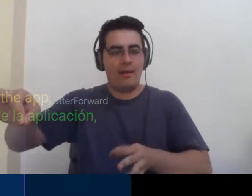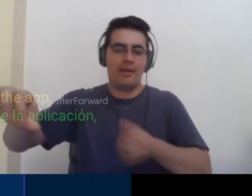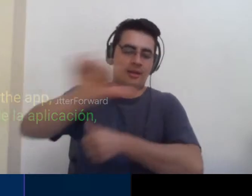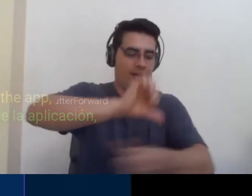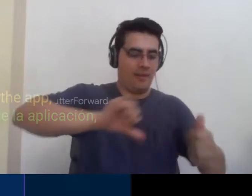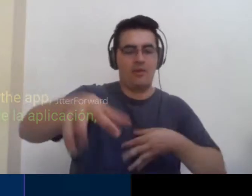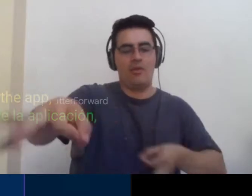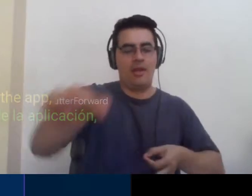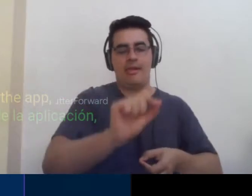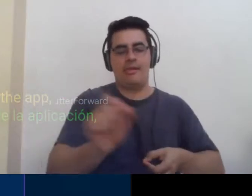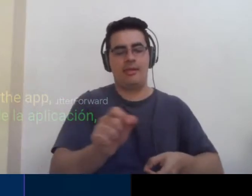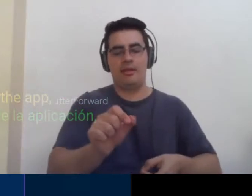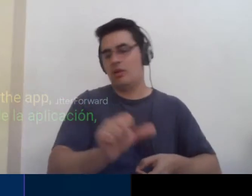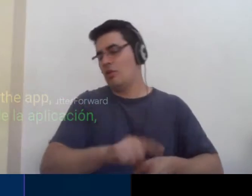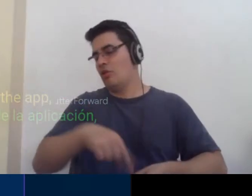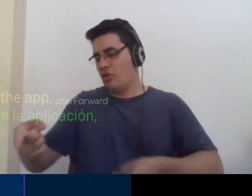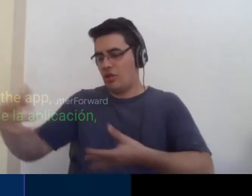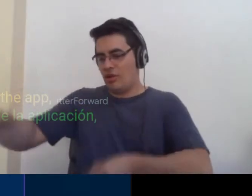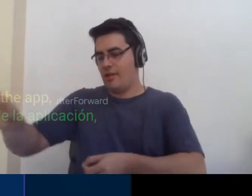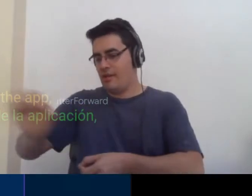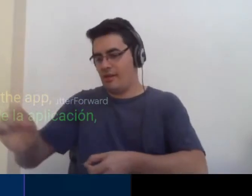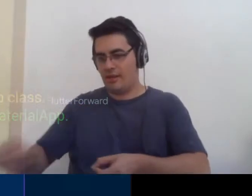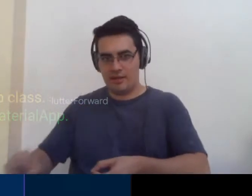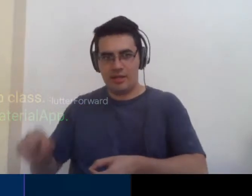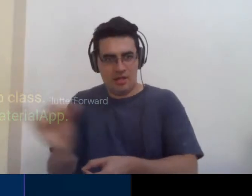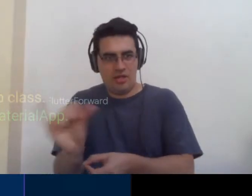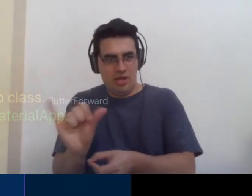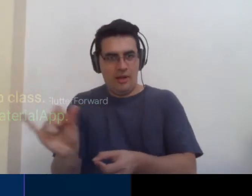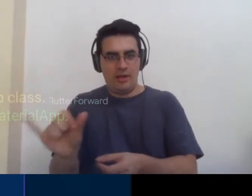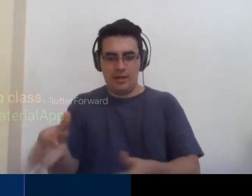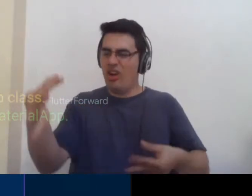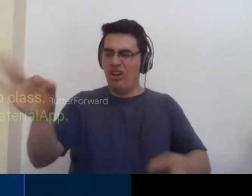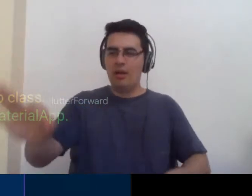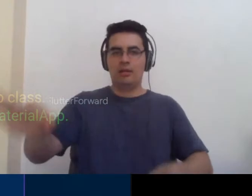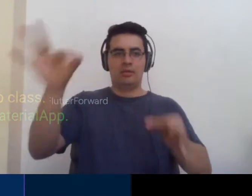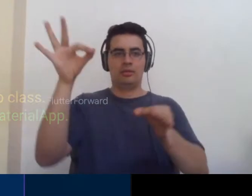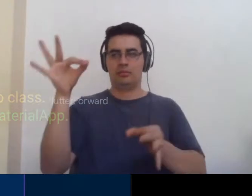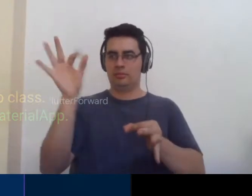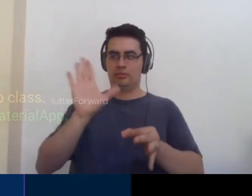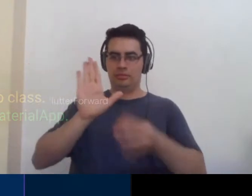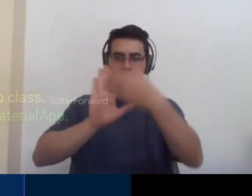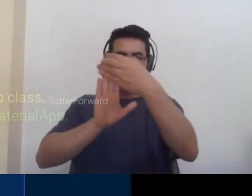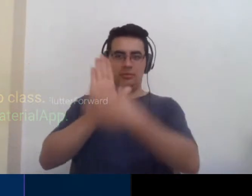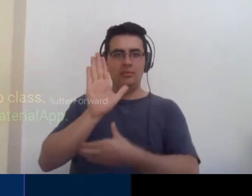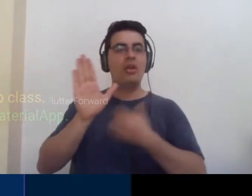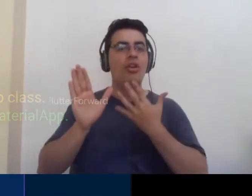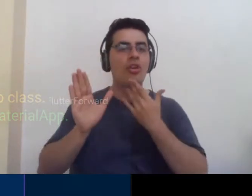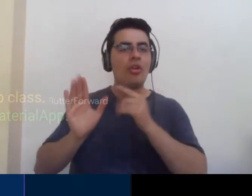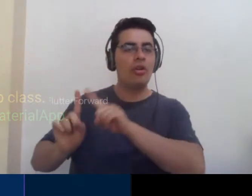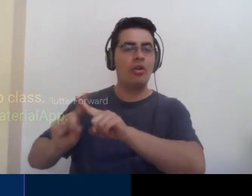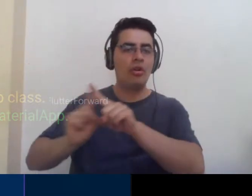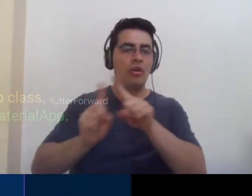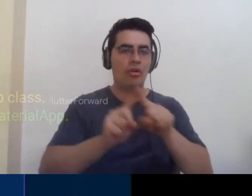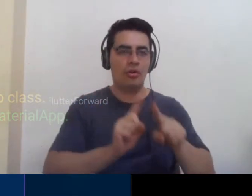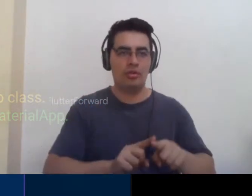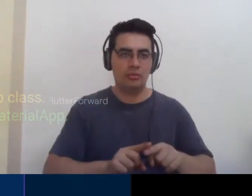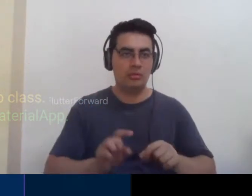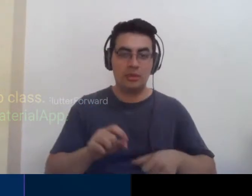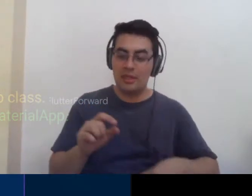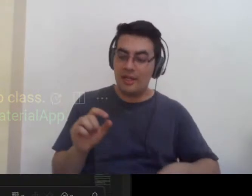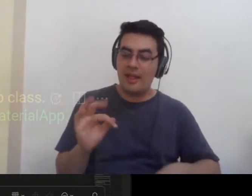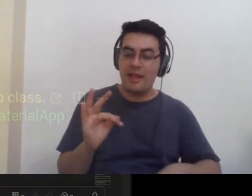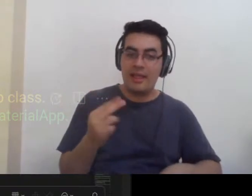propagate the settings to all the widgets within the app, we can use theme data as an input to the material app